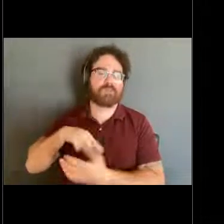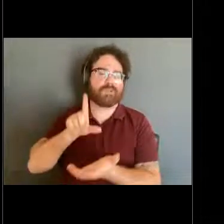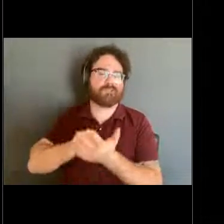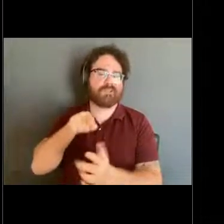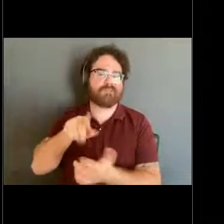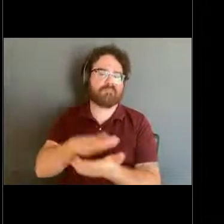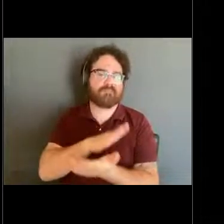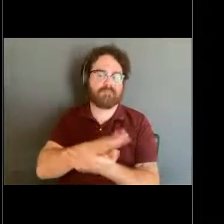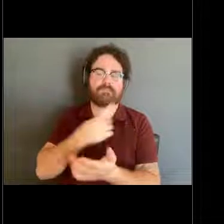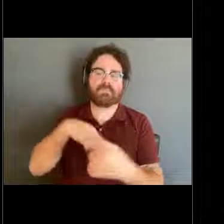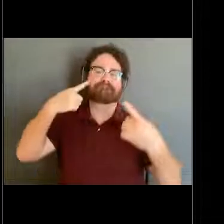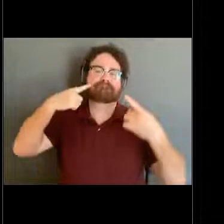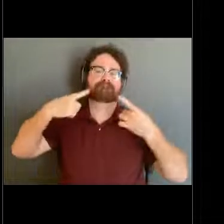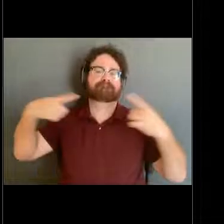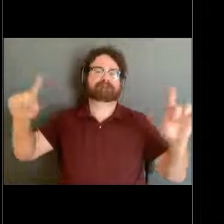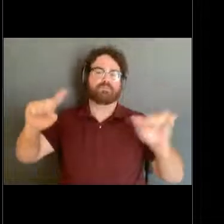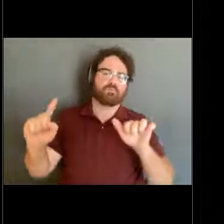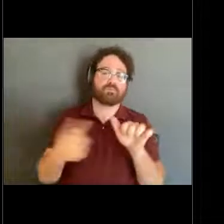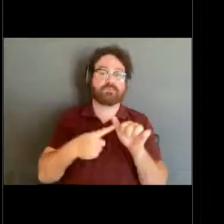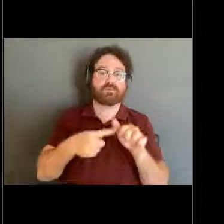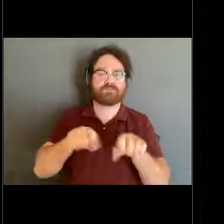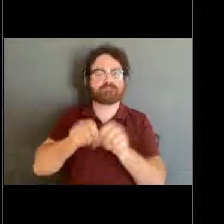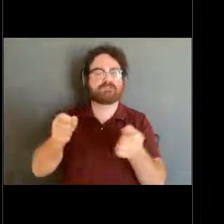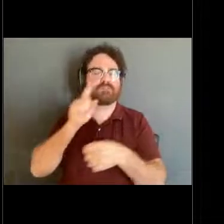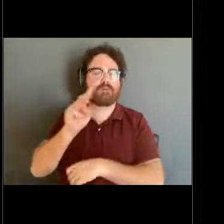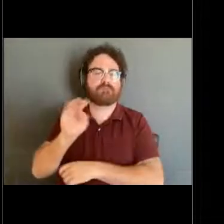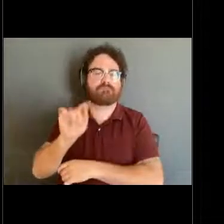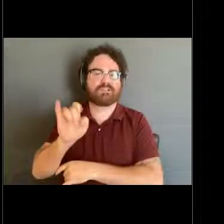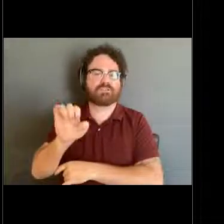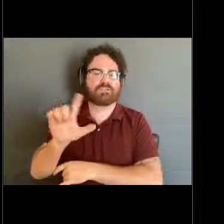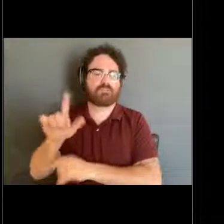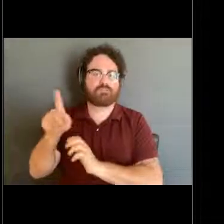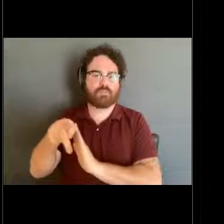substantial apparent violation of the protocol. In the words of a colleague